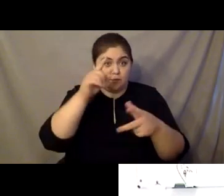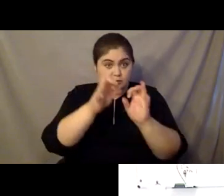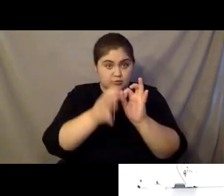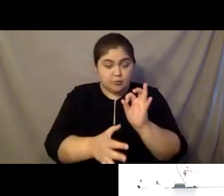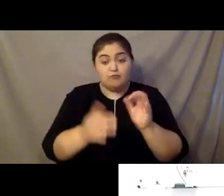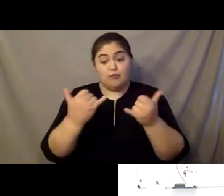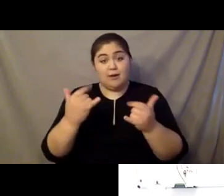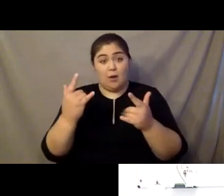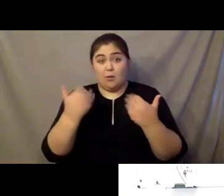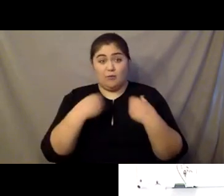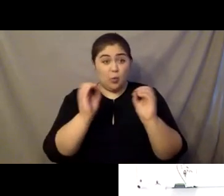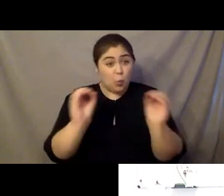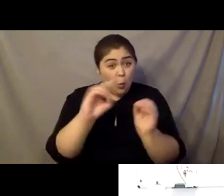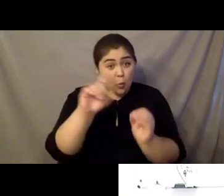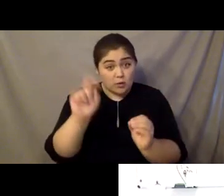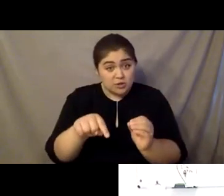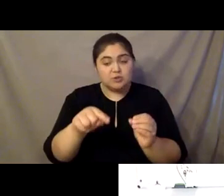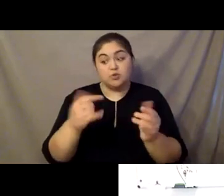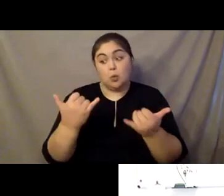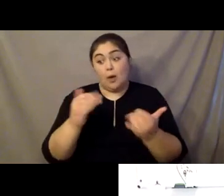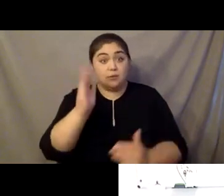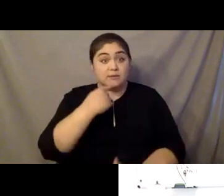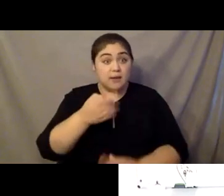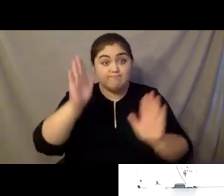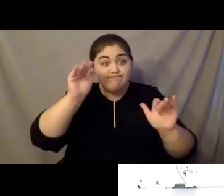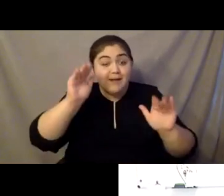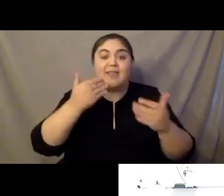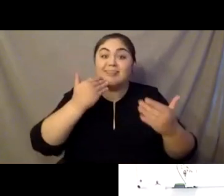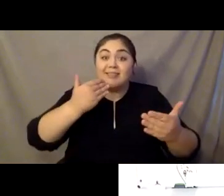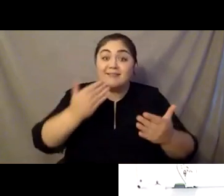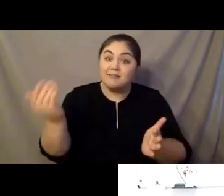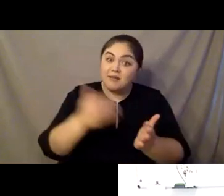this point, I will say goodbye, and thanks again, and I